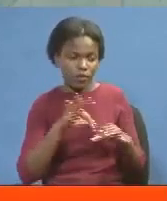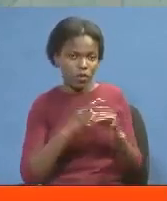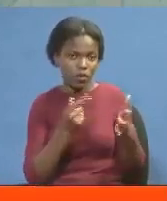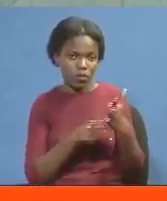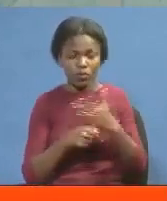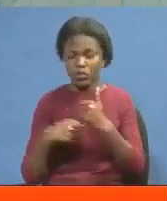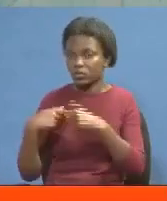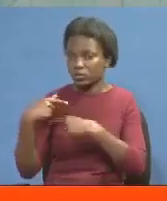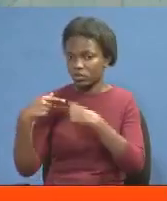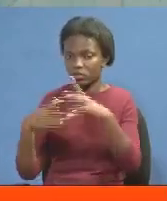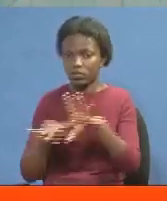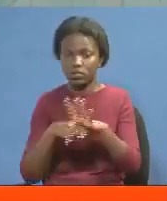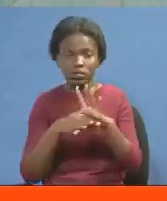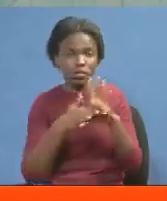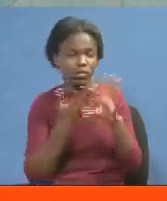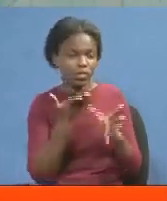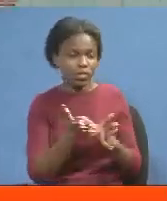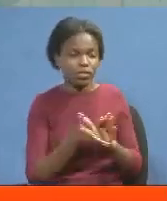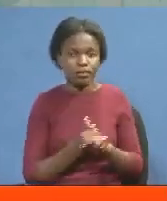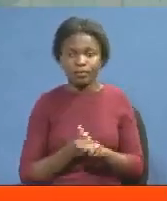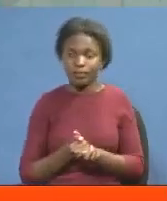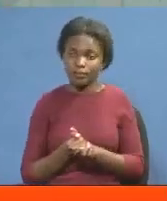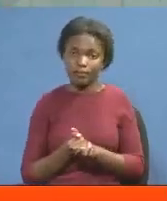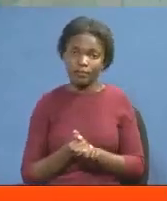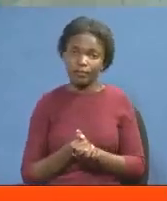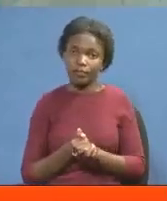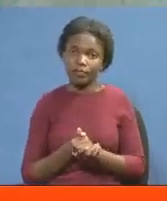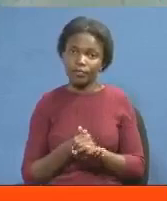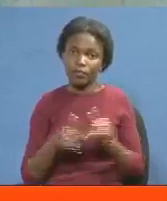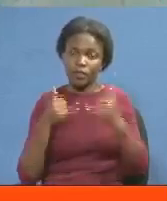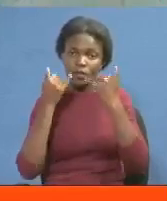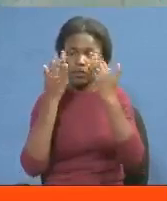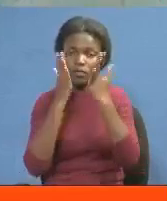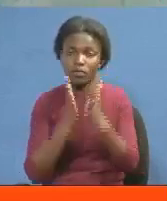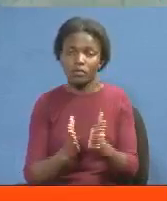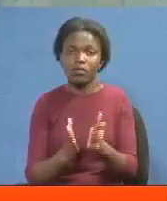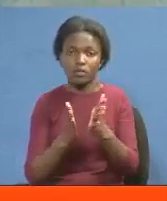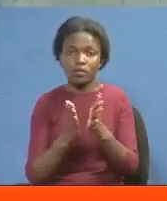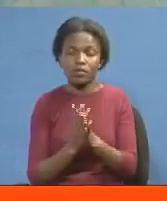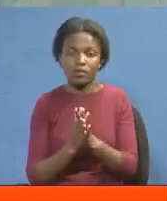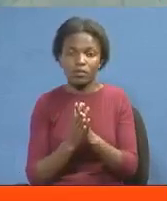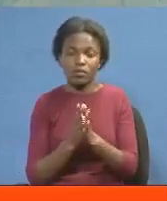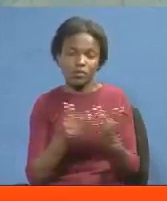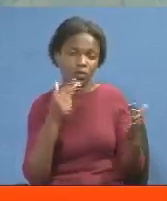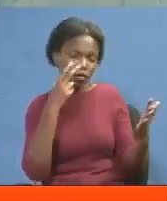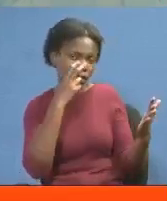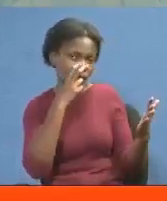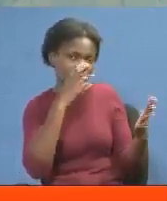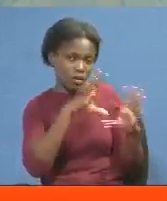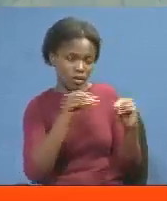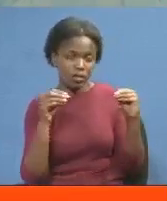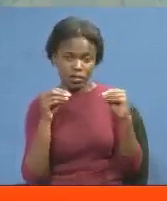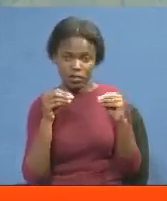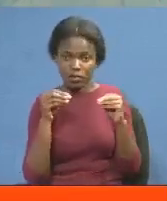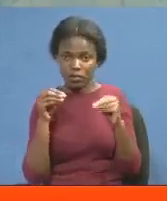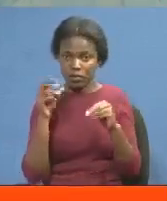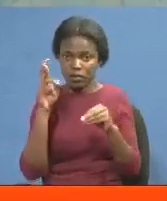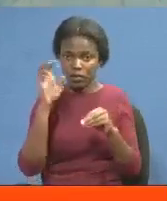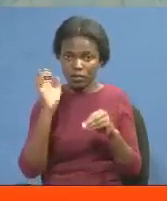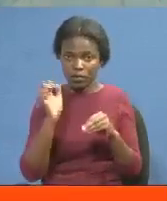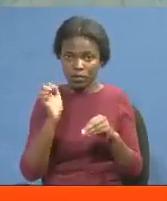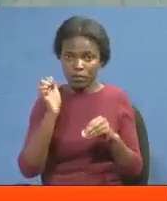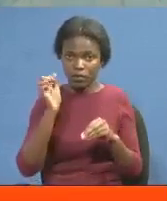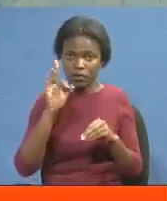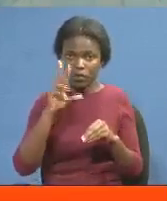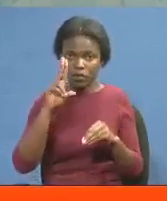use some of those refugees as part of our informers and our spy machinery to catch those refugees who are delinquent